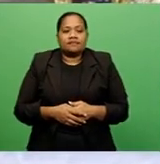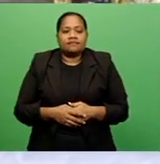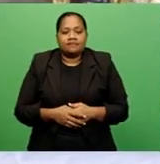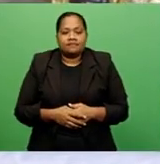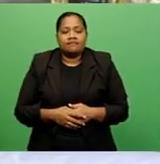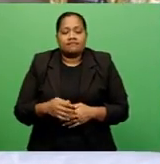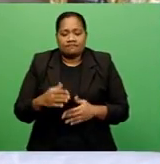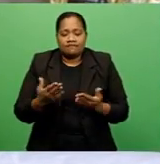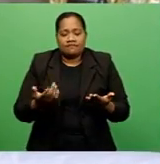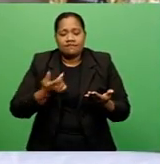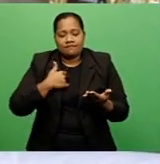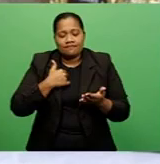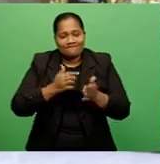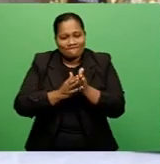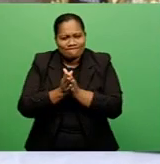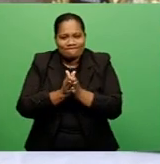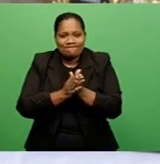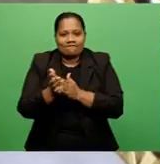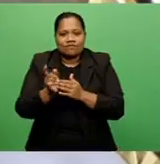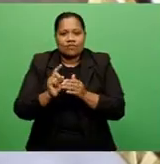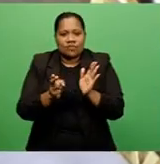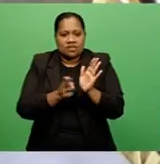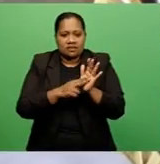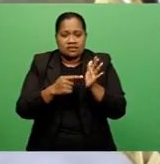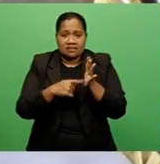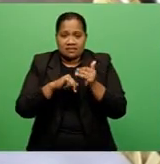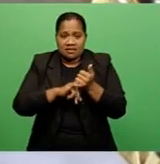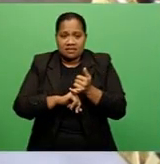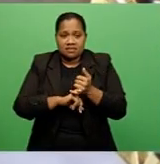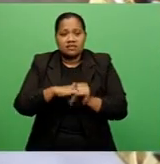I'm looking forward for my NTS scholarship.